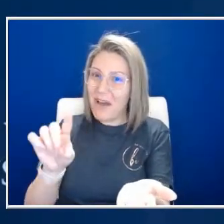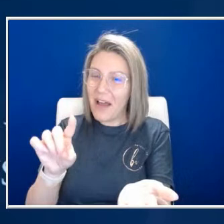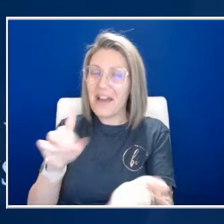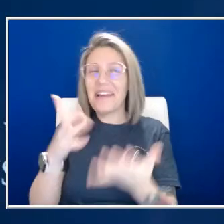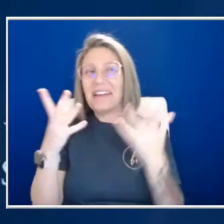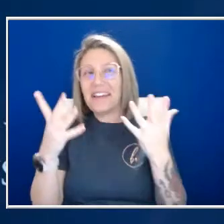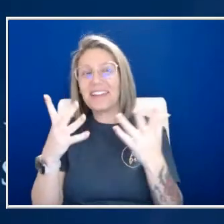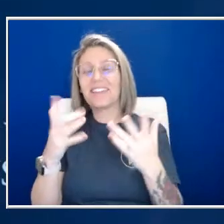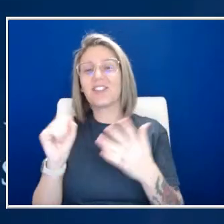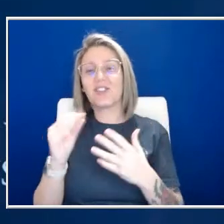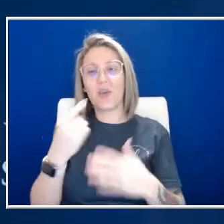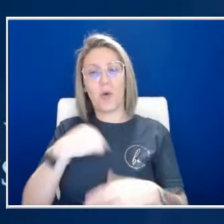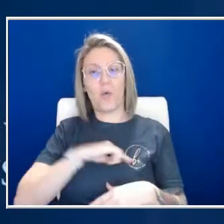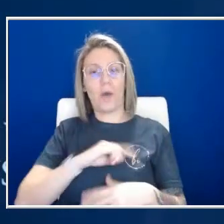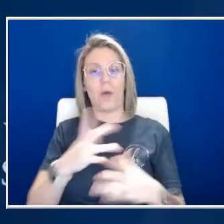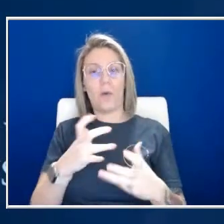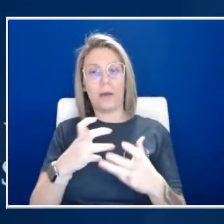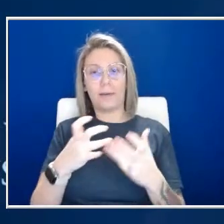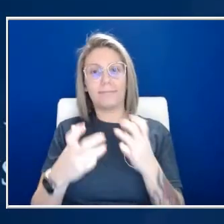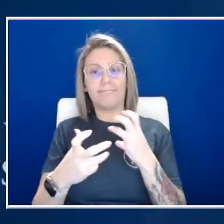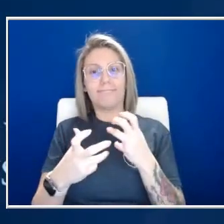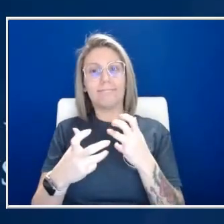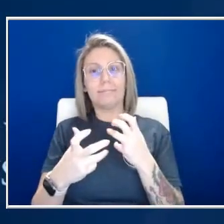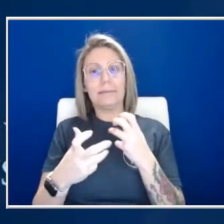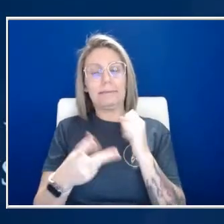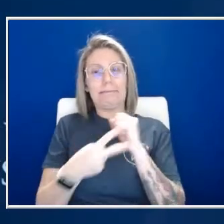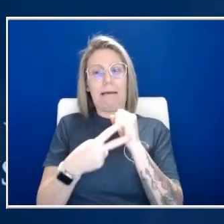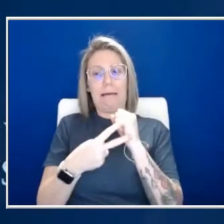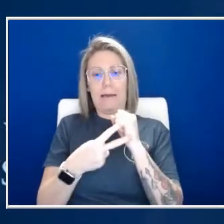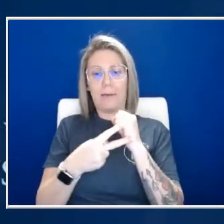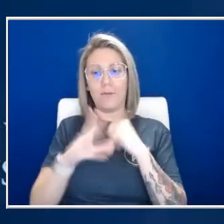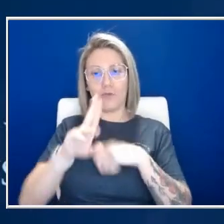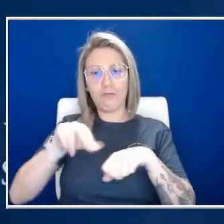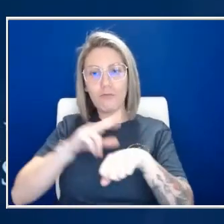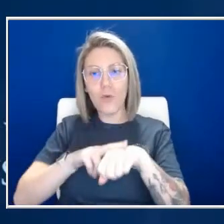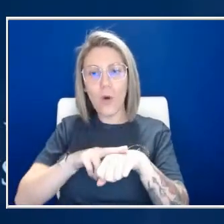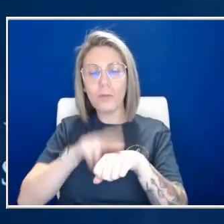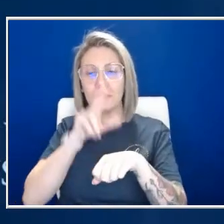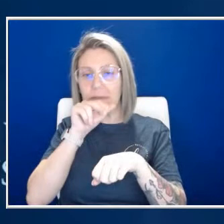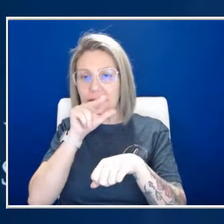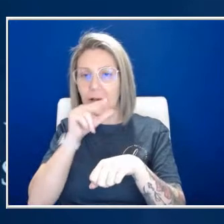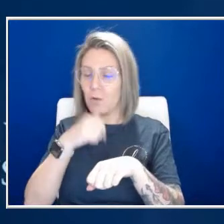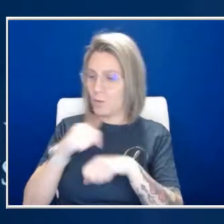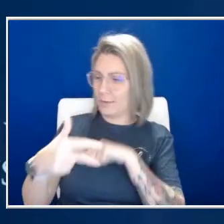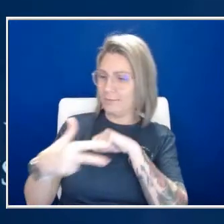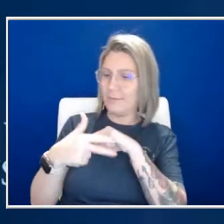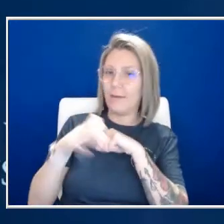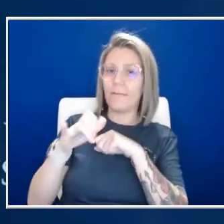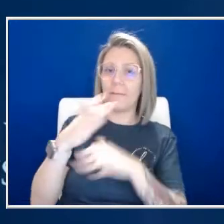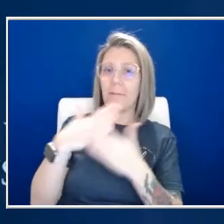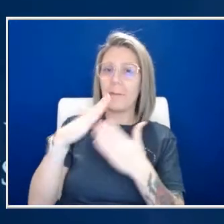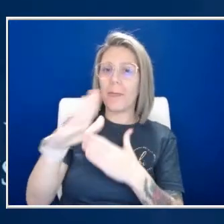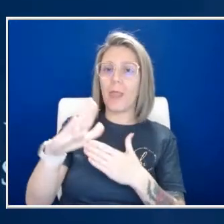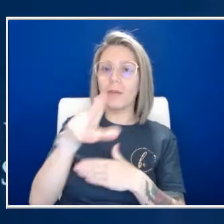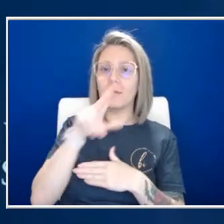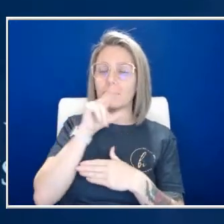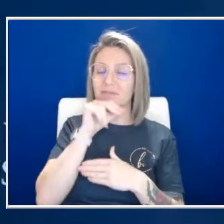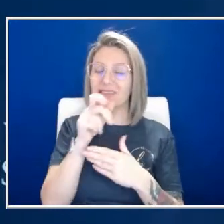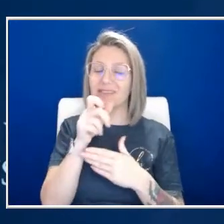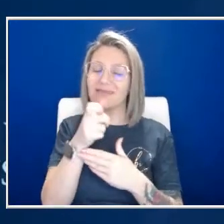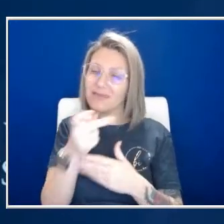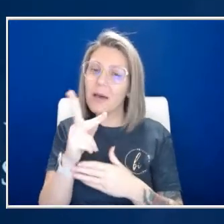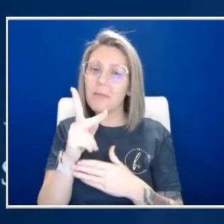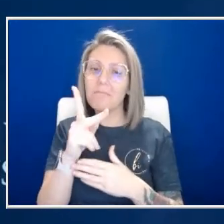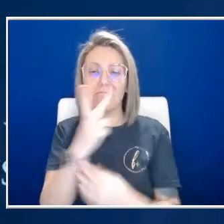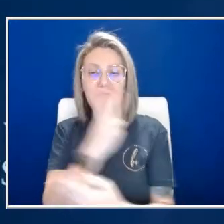tongue as we could, and in her case, luckily, yes, we were able to save a significant portion of her tongue. Some patients, unfortunately, that's not